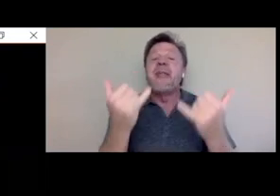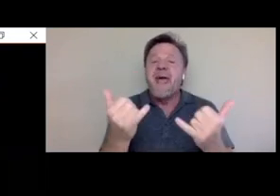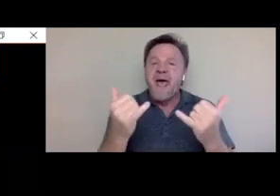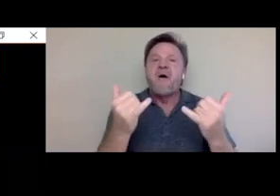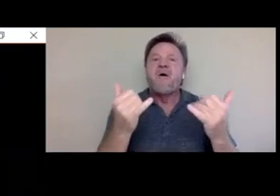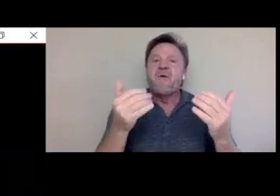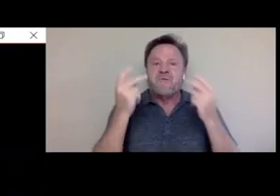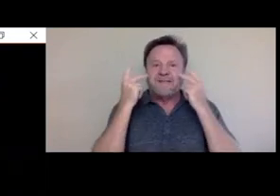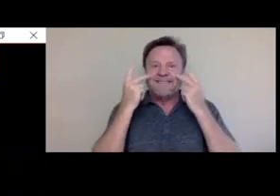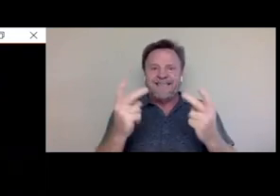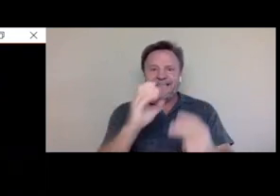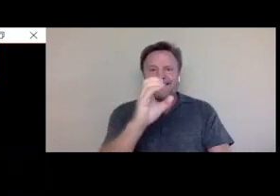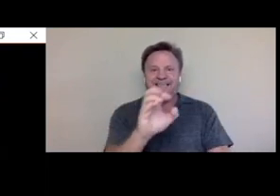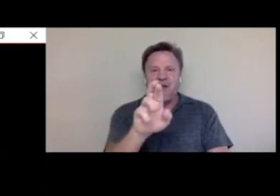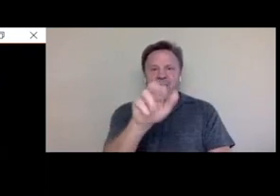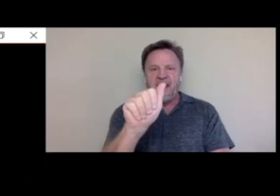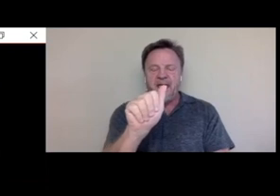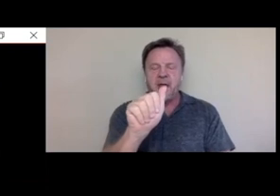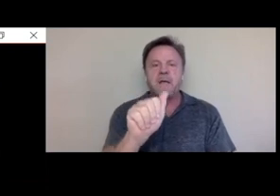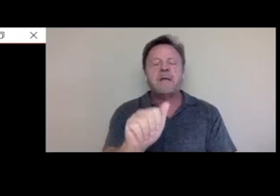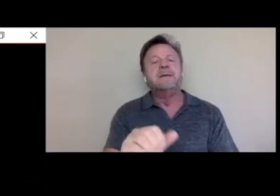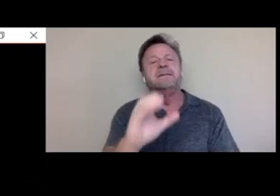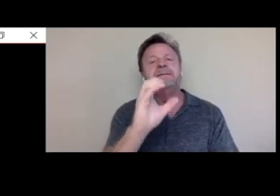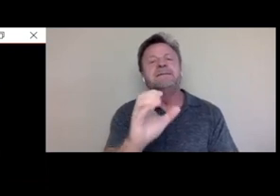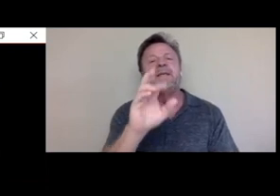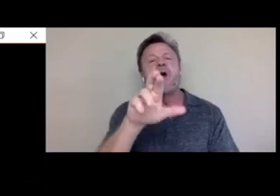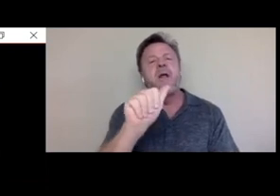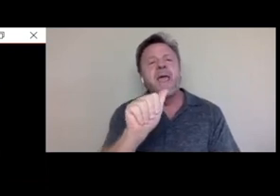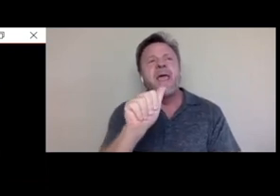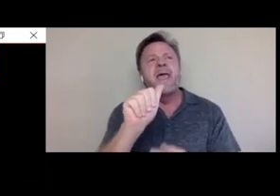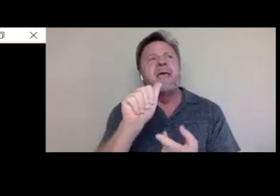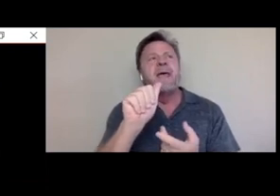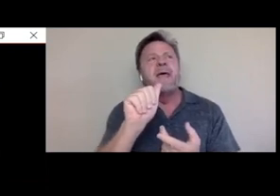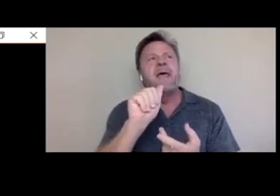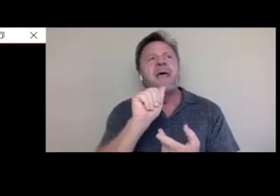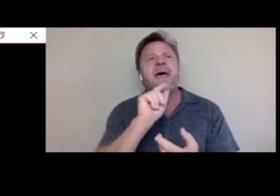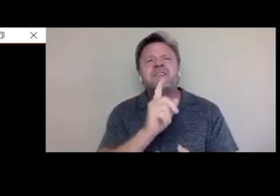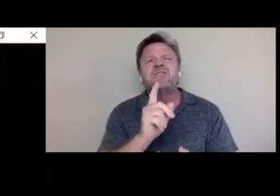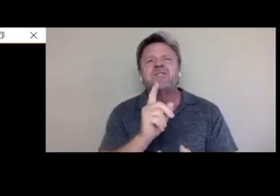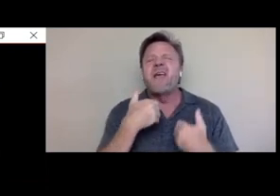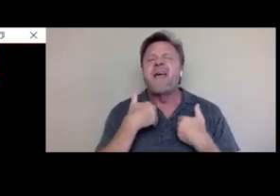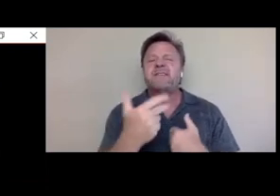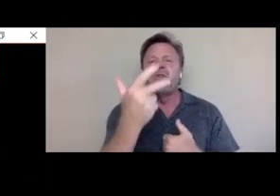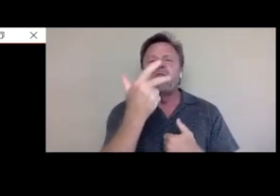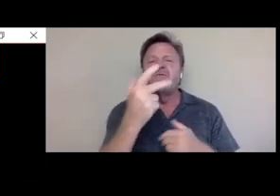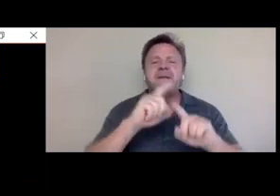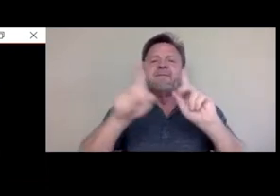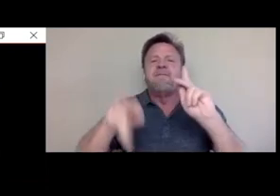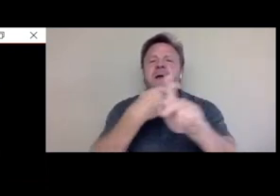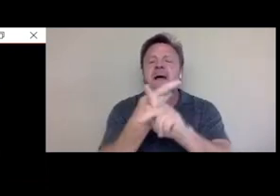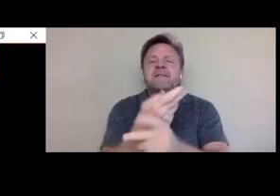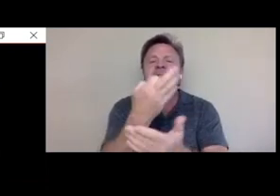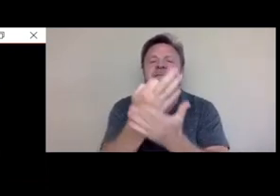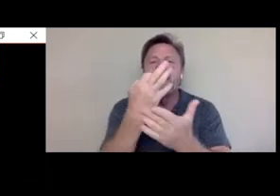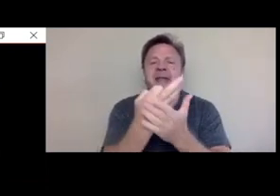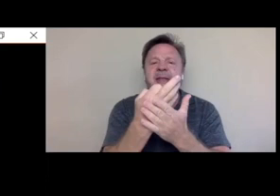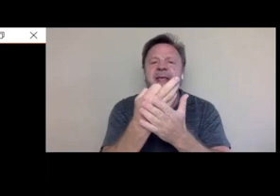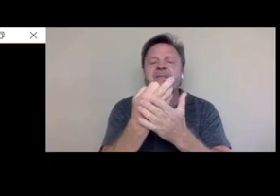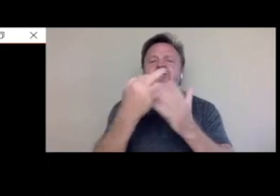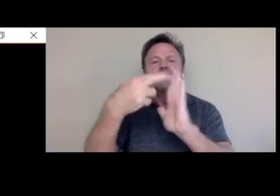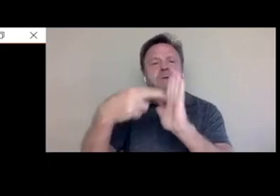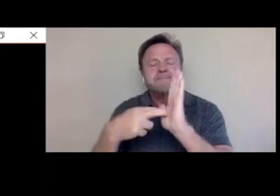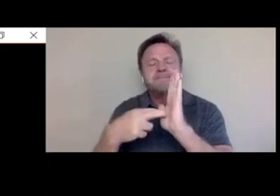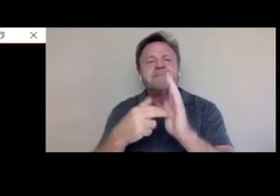CRA. So CRA is actually something that has three different types of financial regulators, three